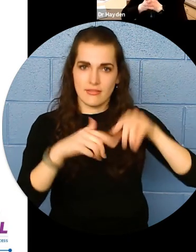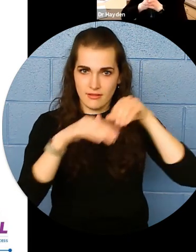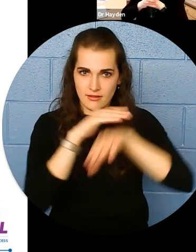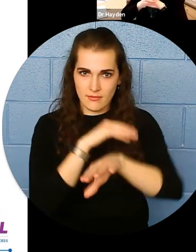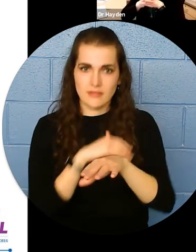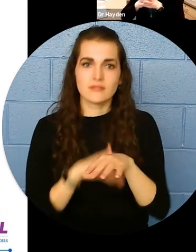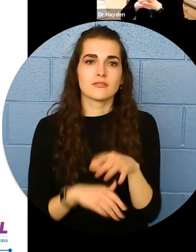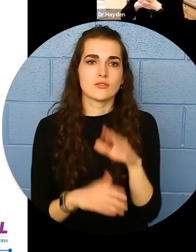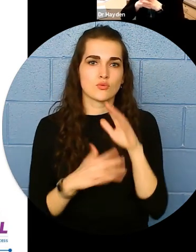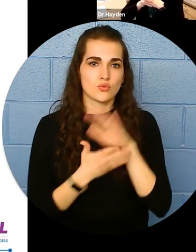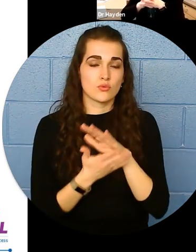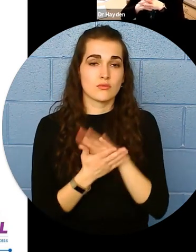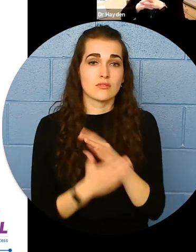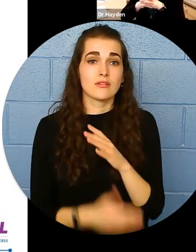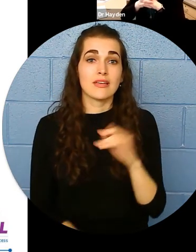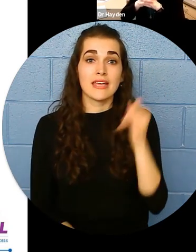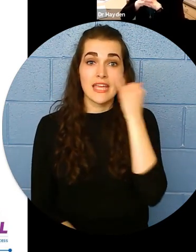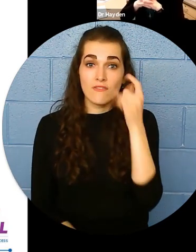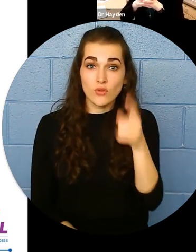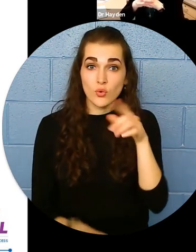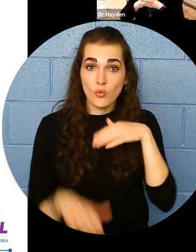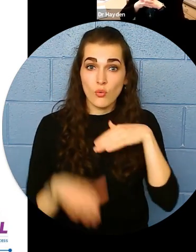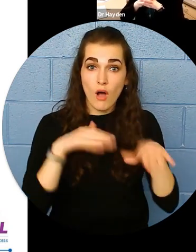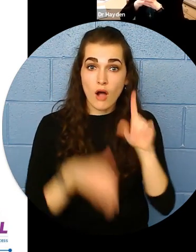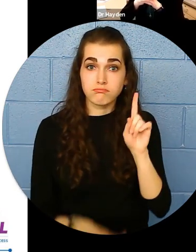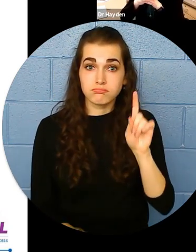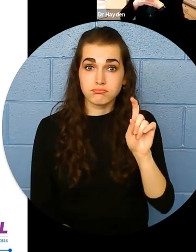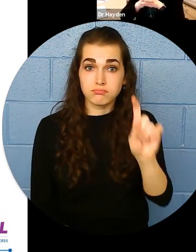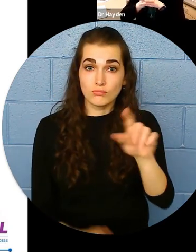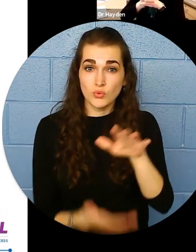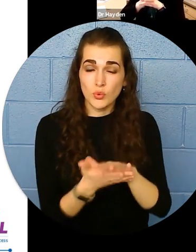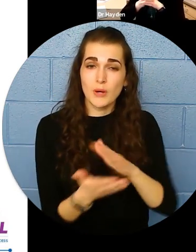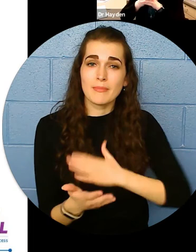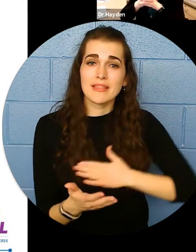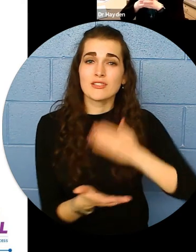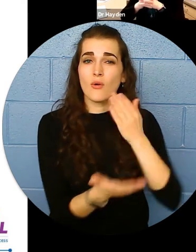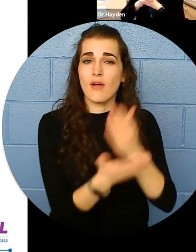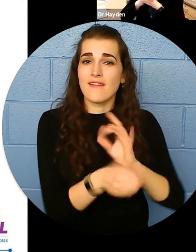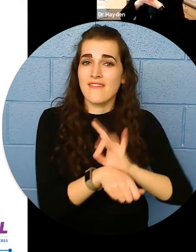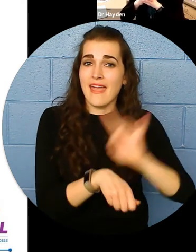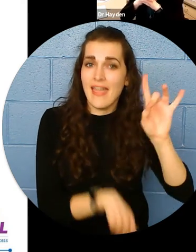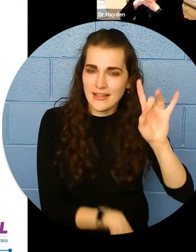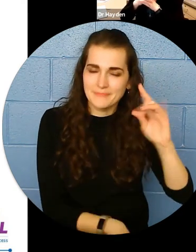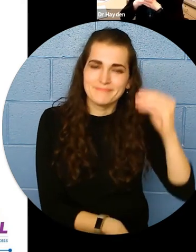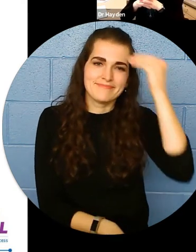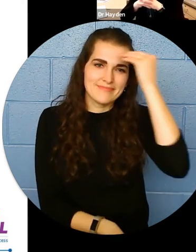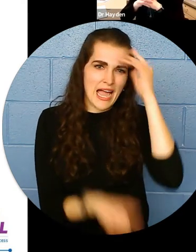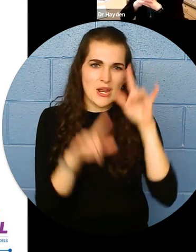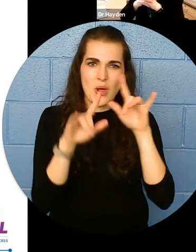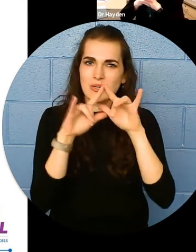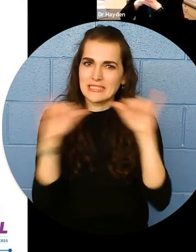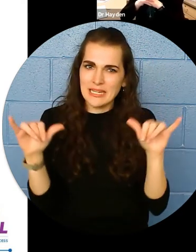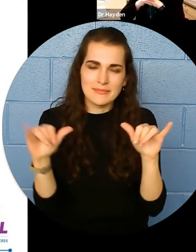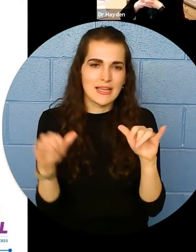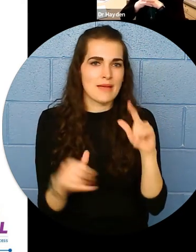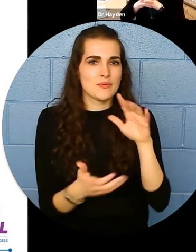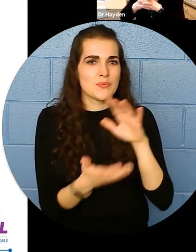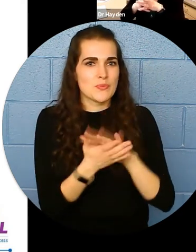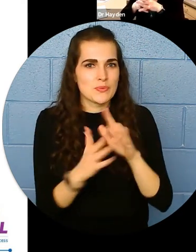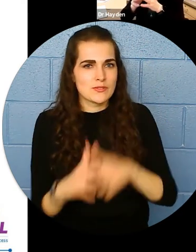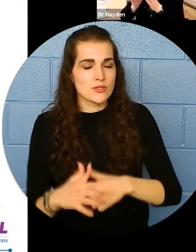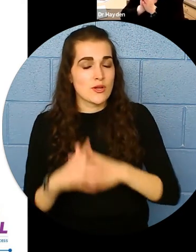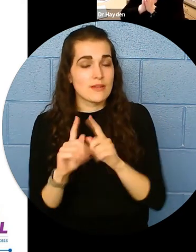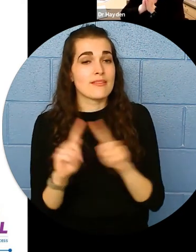am asking that all of those that walk to school, please arrive at 8 a.m. Yes, I know this is when our day starts, and that's